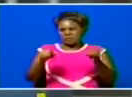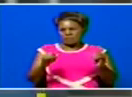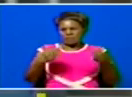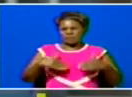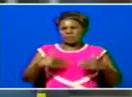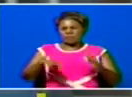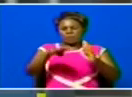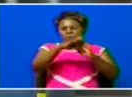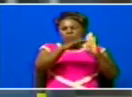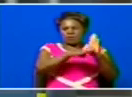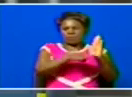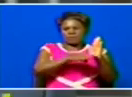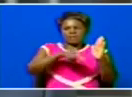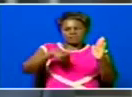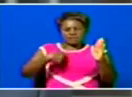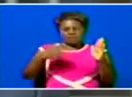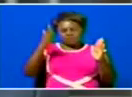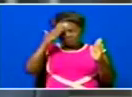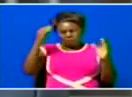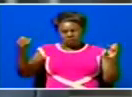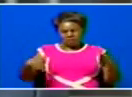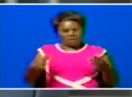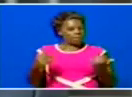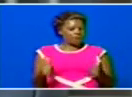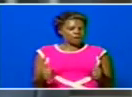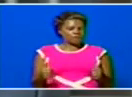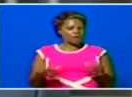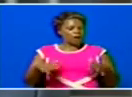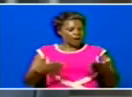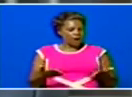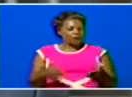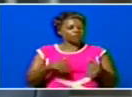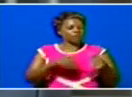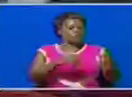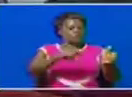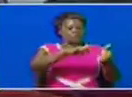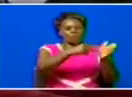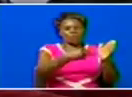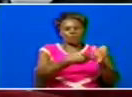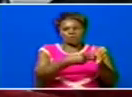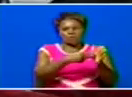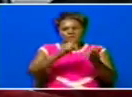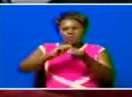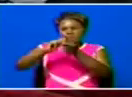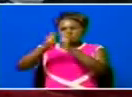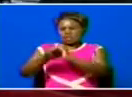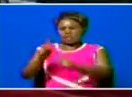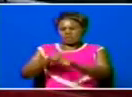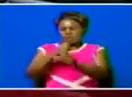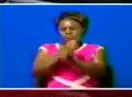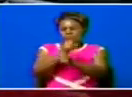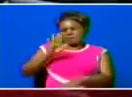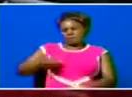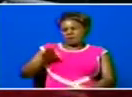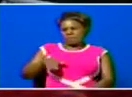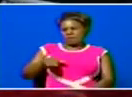of this program, we are clear on the modalities of the program. The transition to Linda Mama,